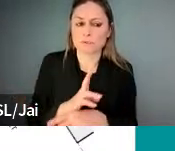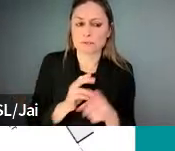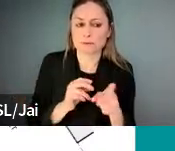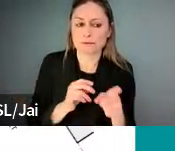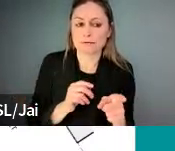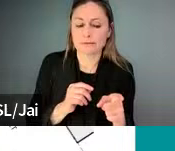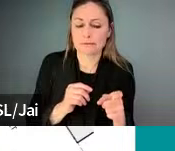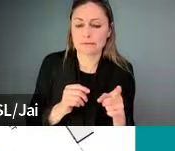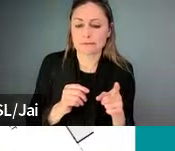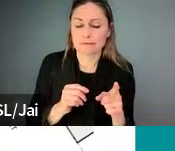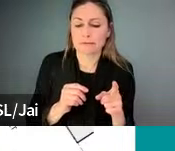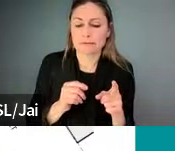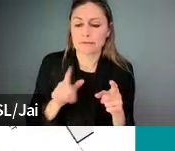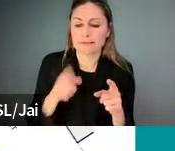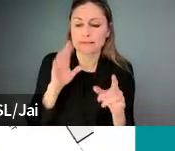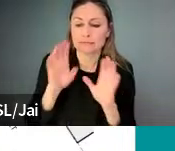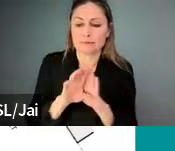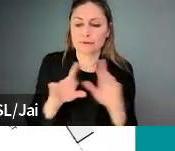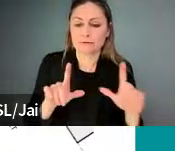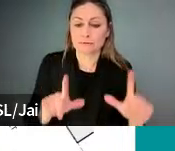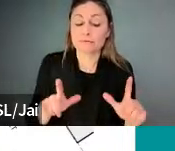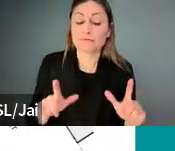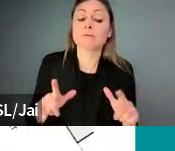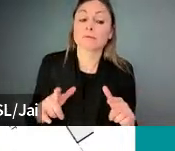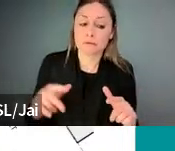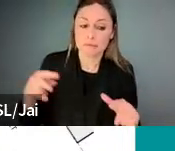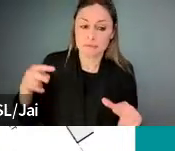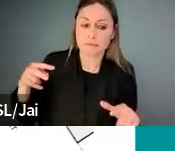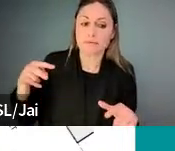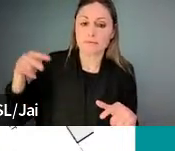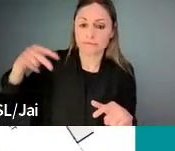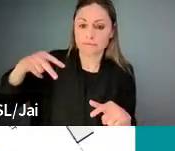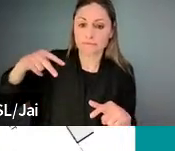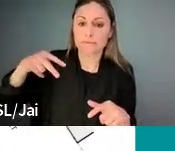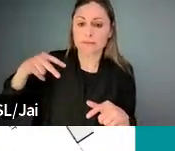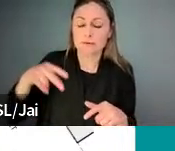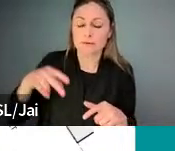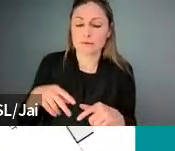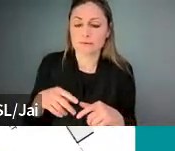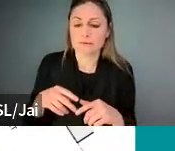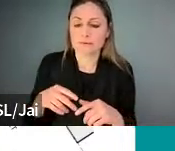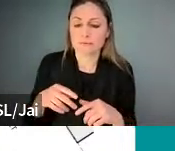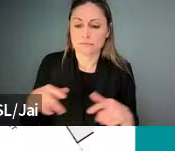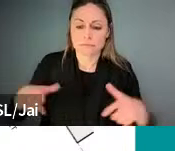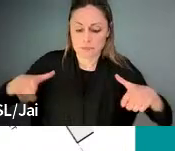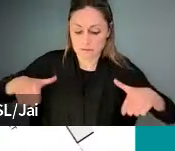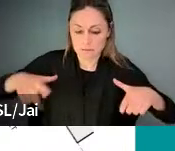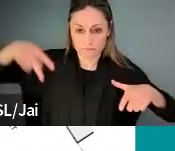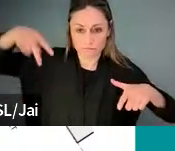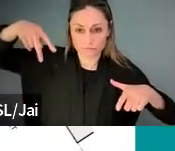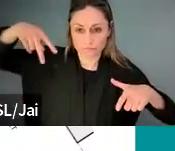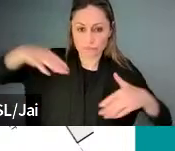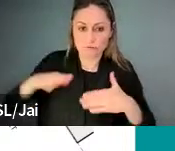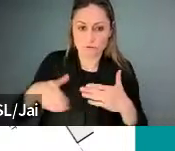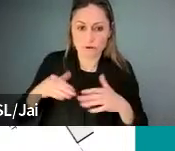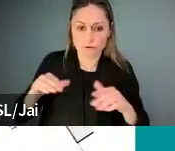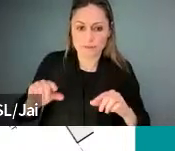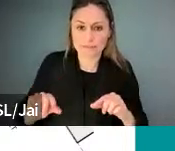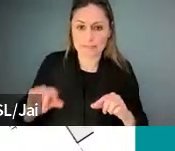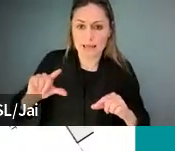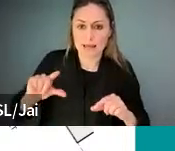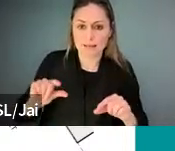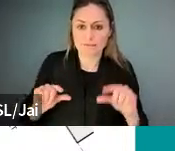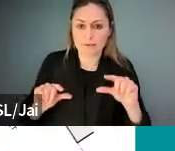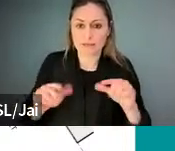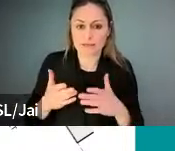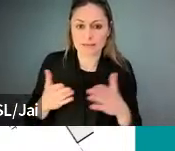is really it's a plan view, which and it has all these elevated stuff are in the dash lines that's